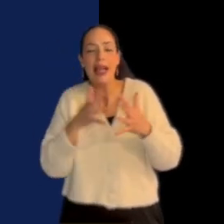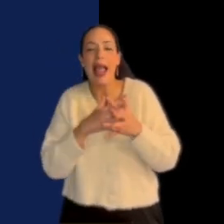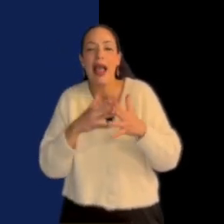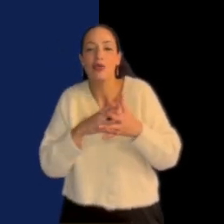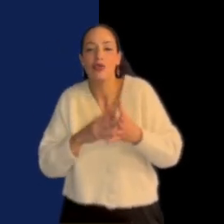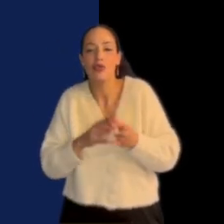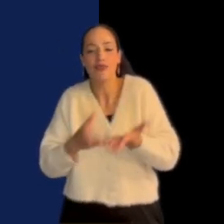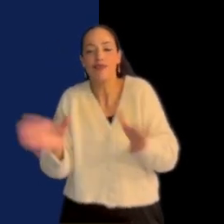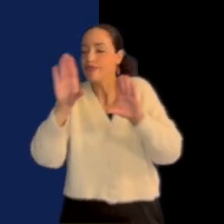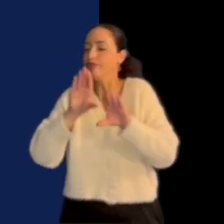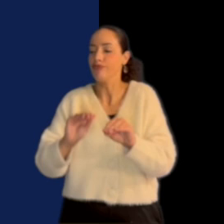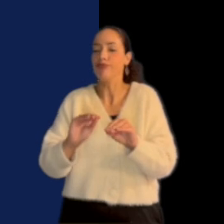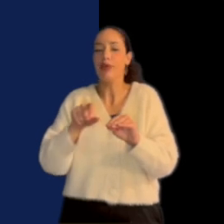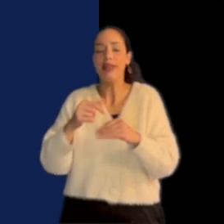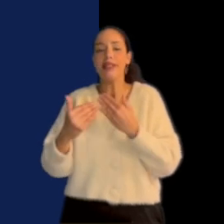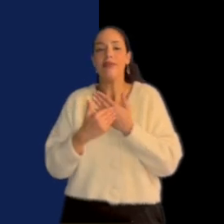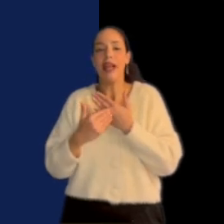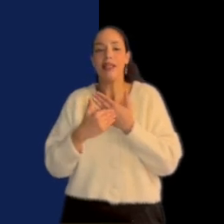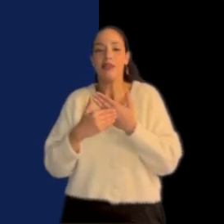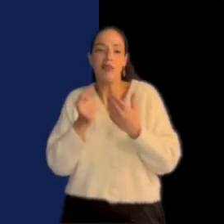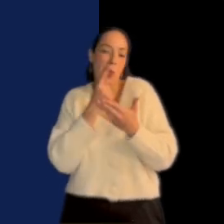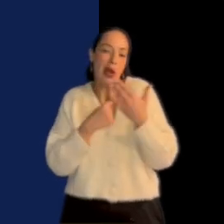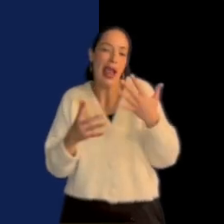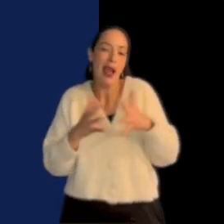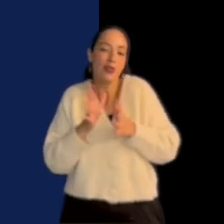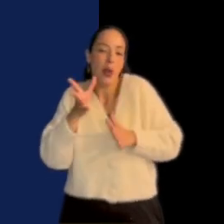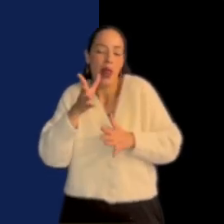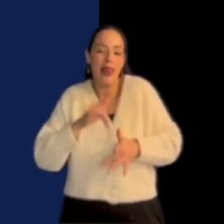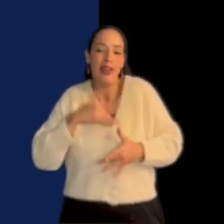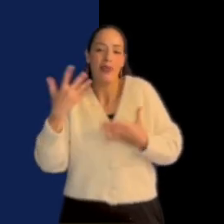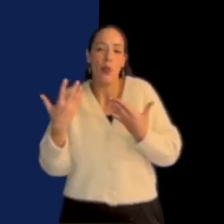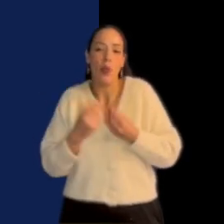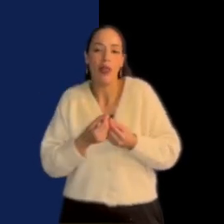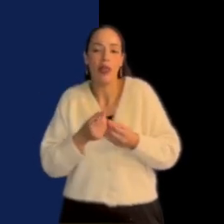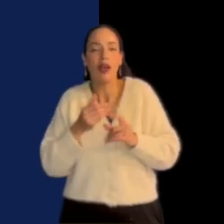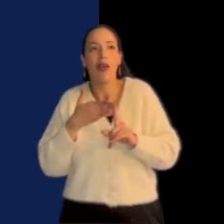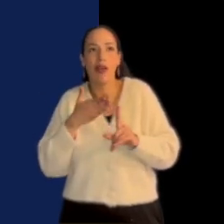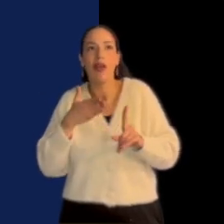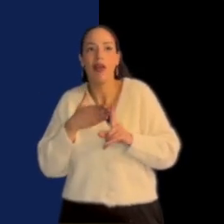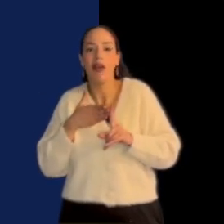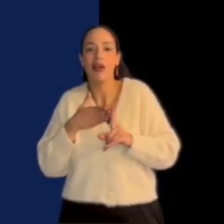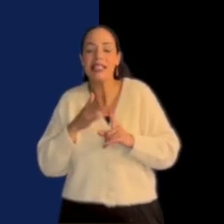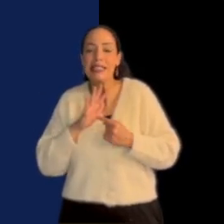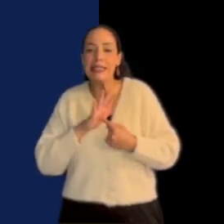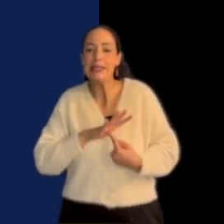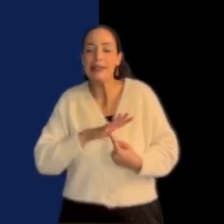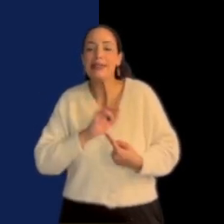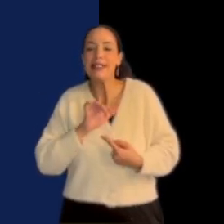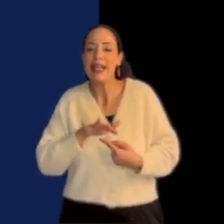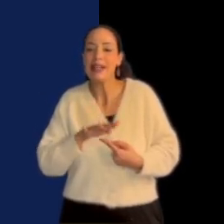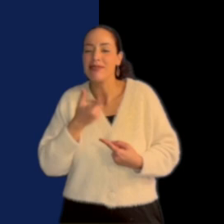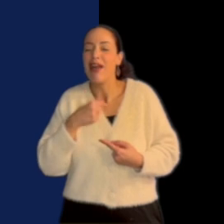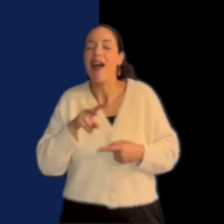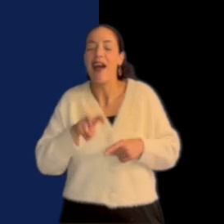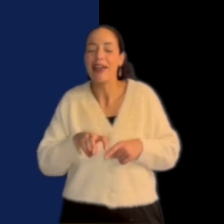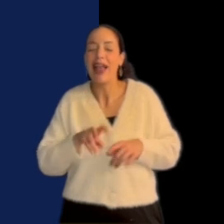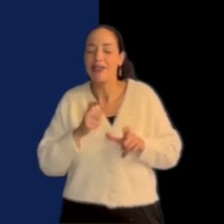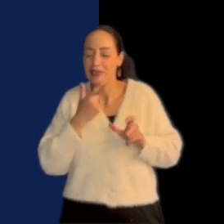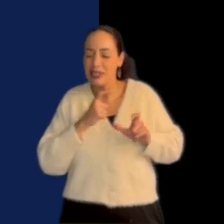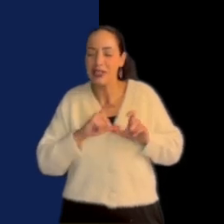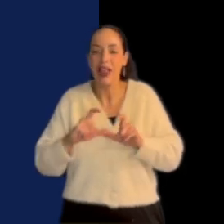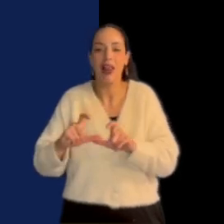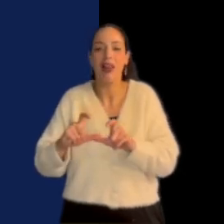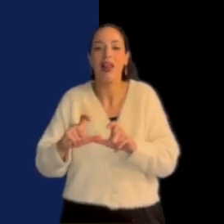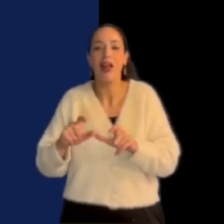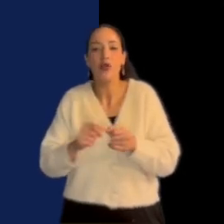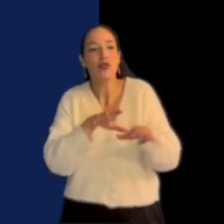the darkness exists and that I can sit there while savouring and embracing those parts that let in the light. Recognising joy and happiness are as